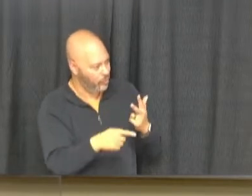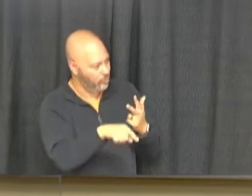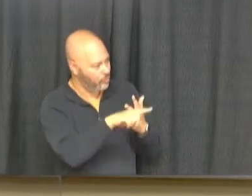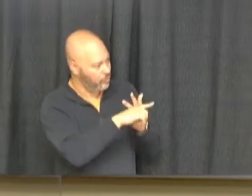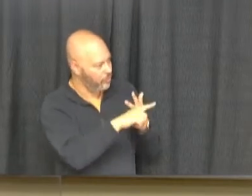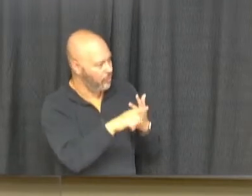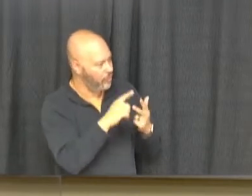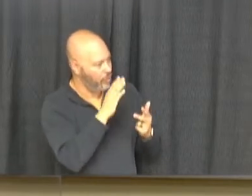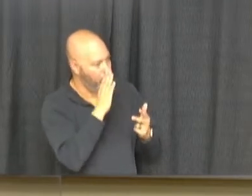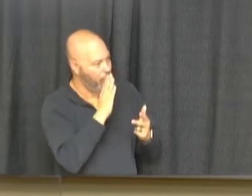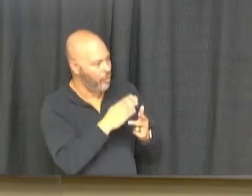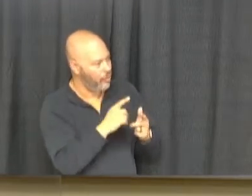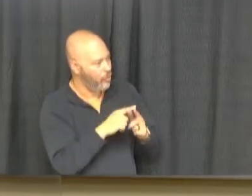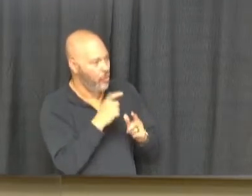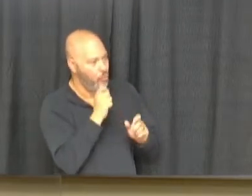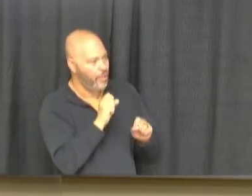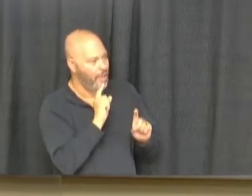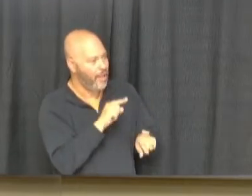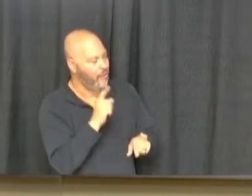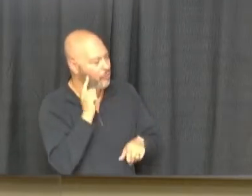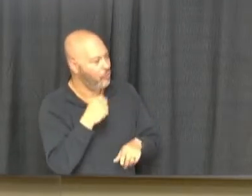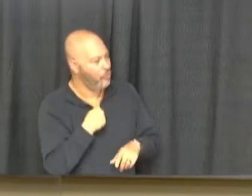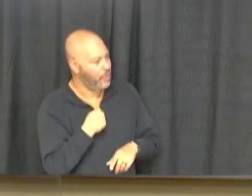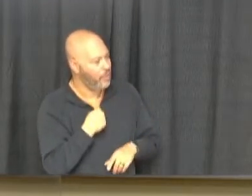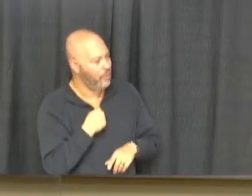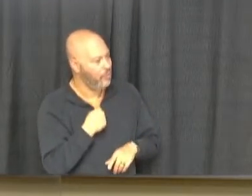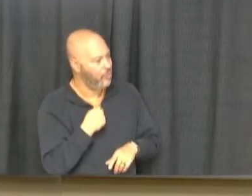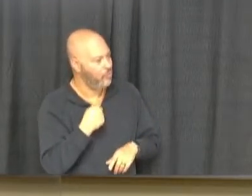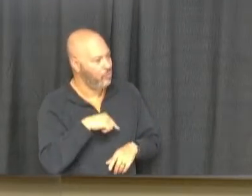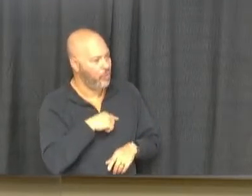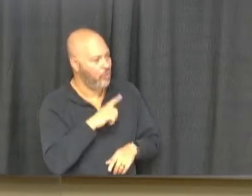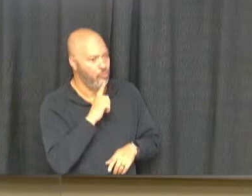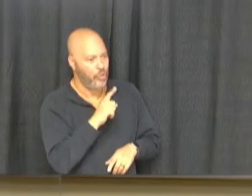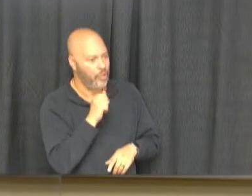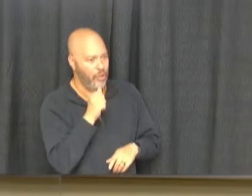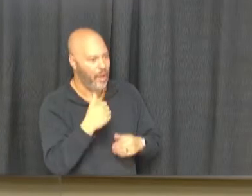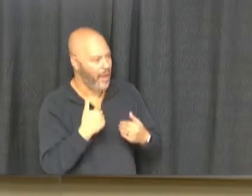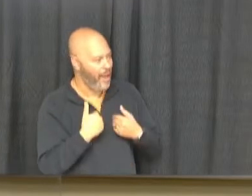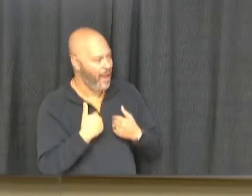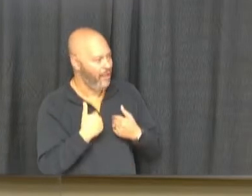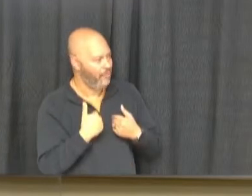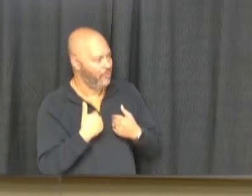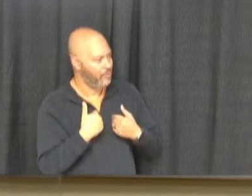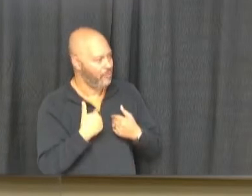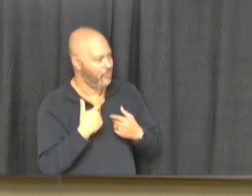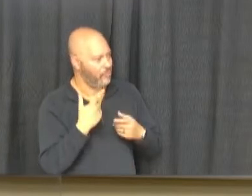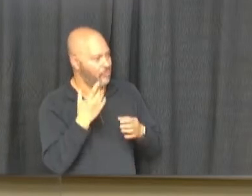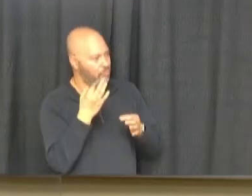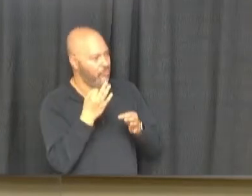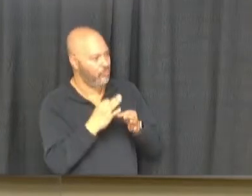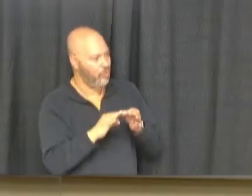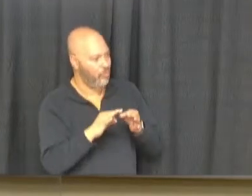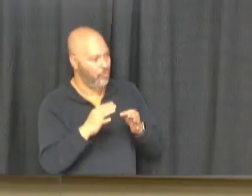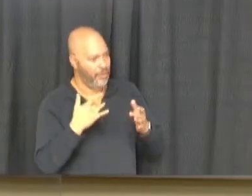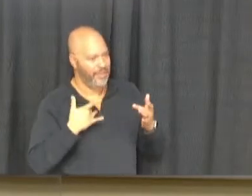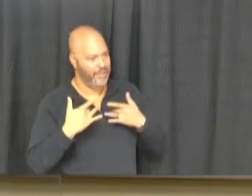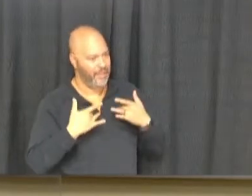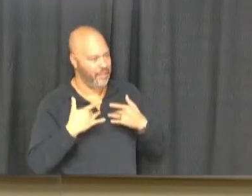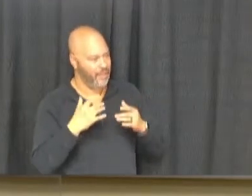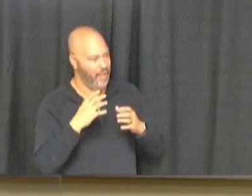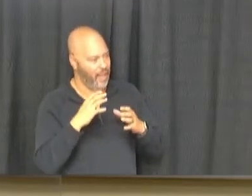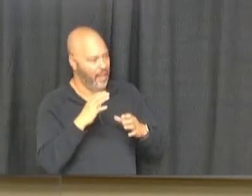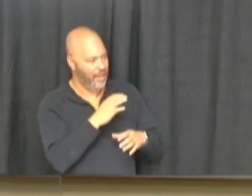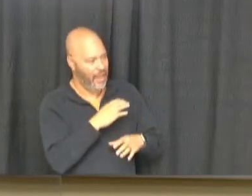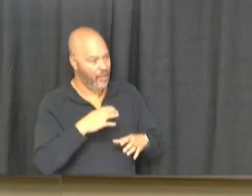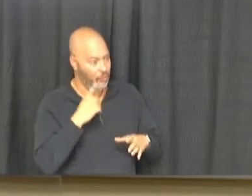is at, or who can answer it for me, but we don't really have a say in this anyway, right? You're just asking for a sense of the council in